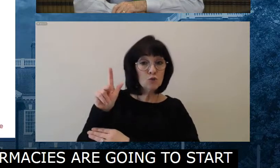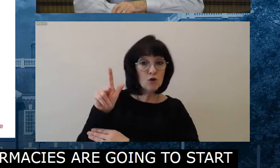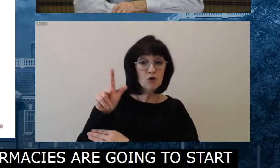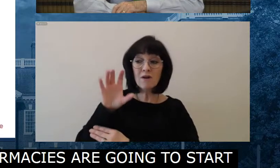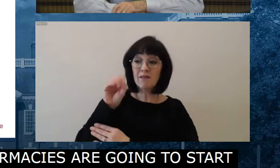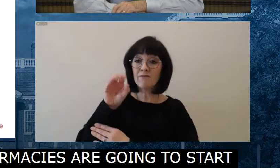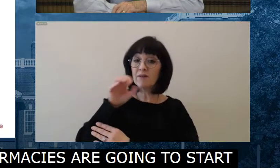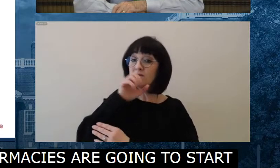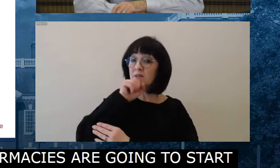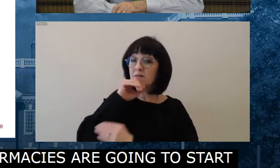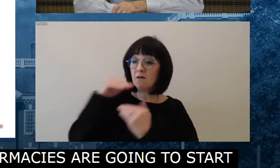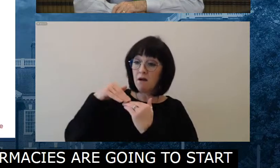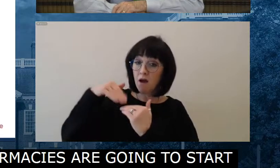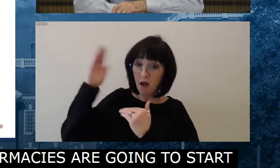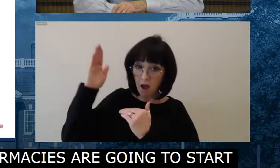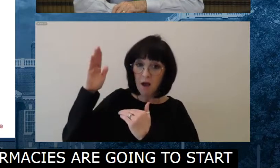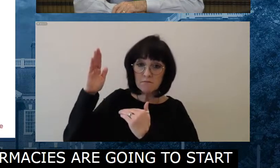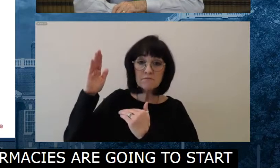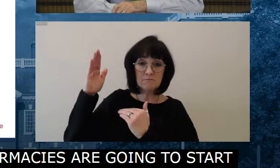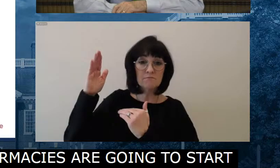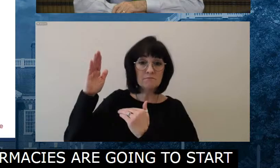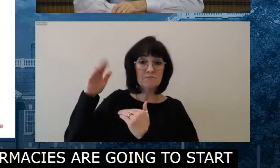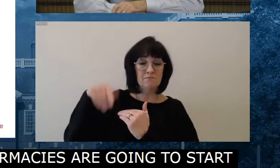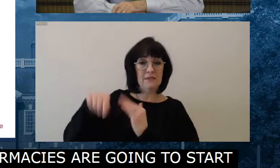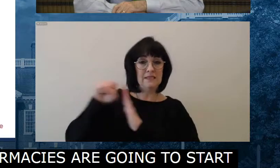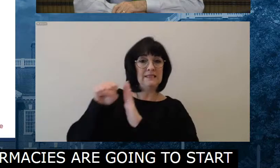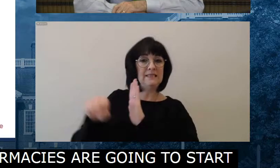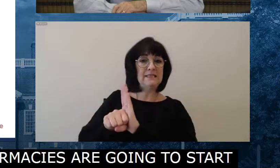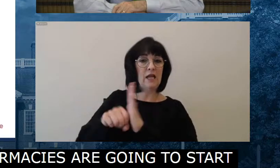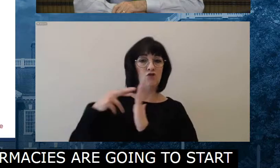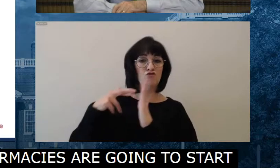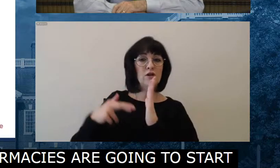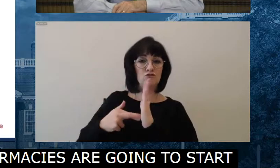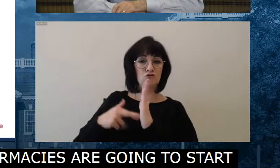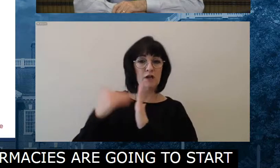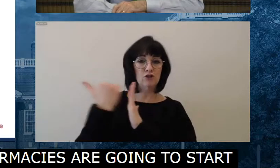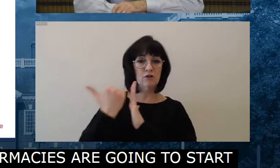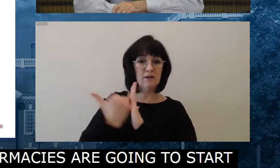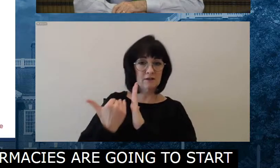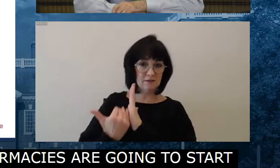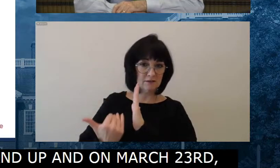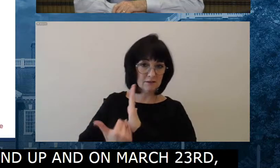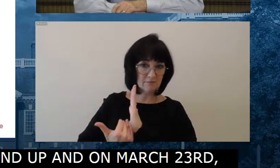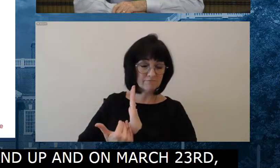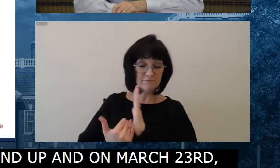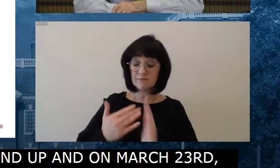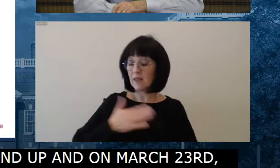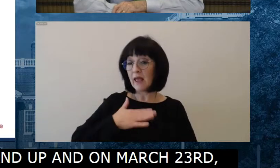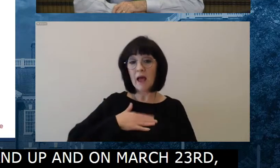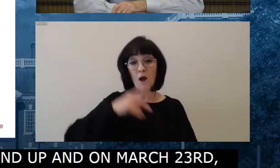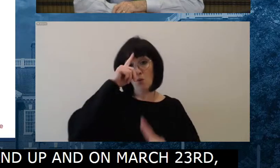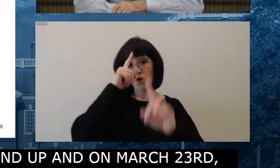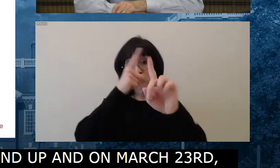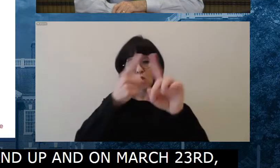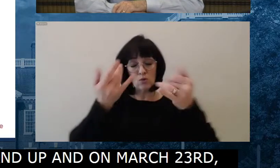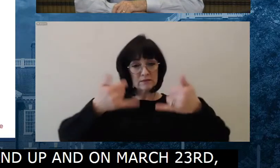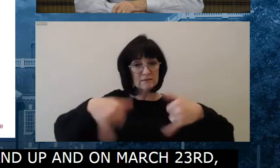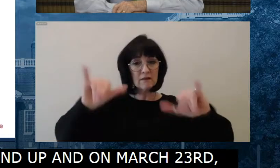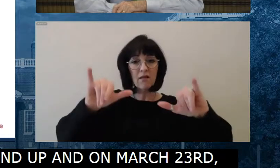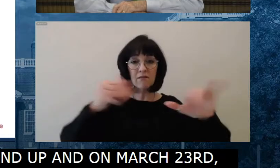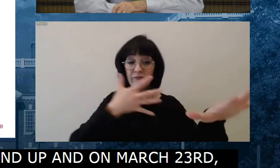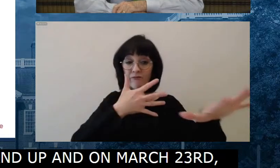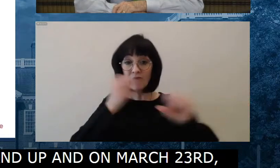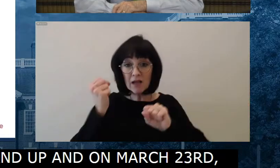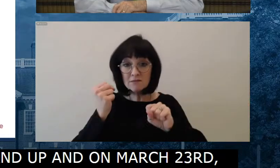up vaccination registration list. Our goal will continue to be fast and fair. We're making